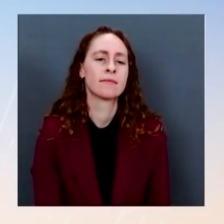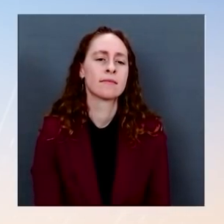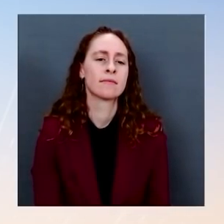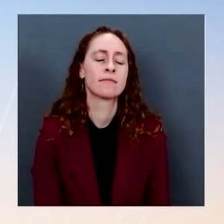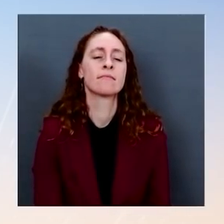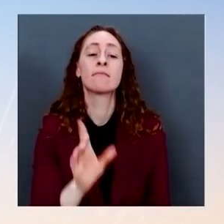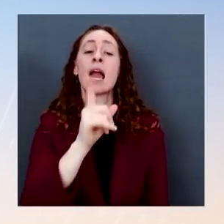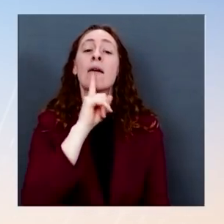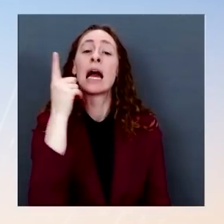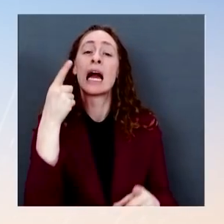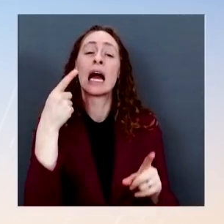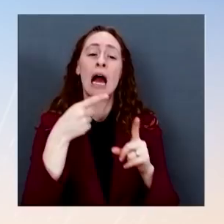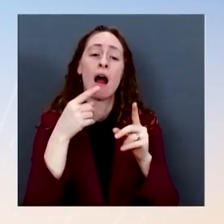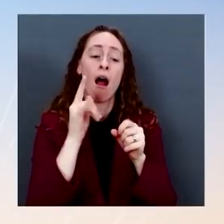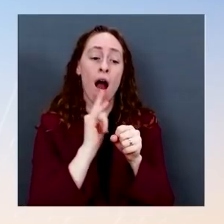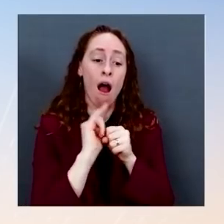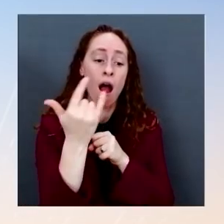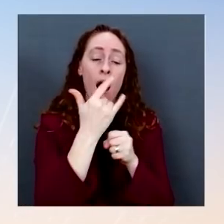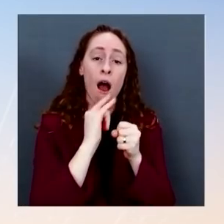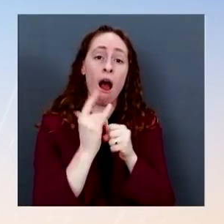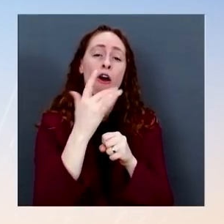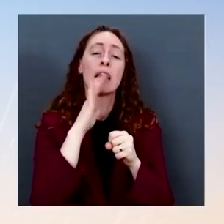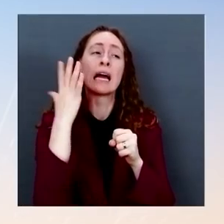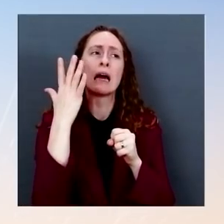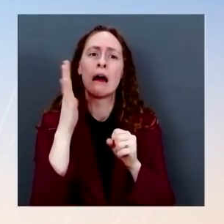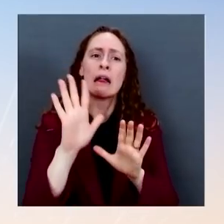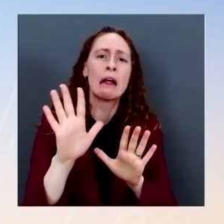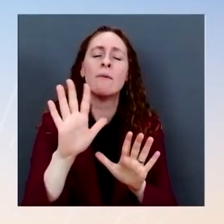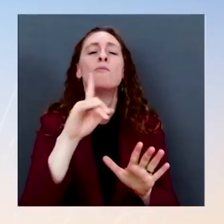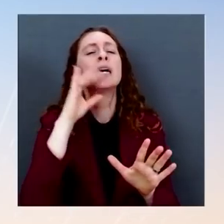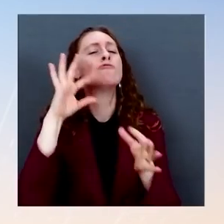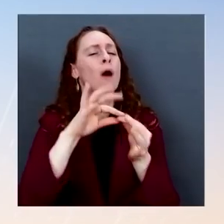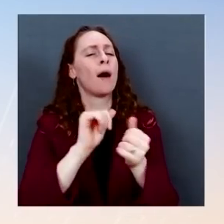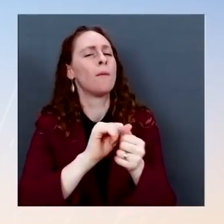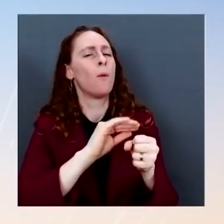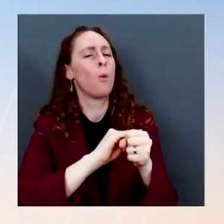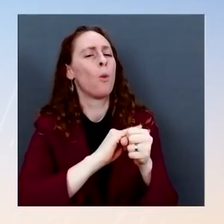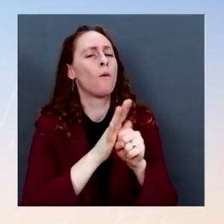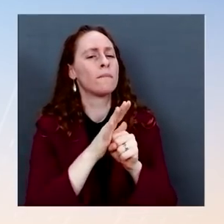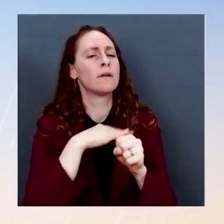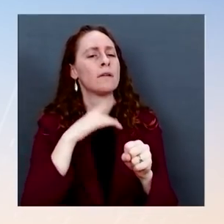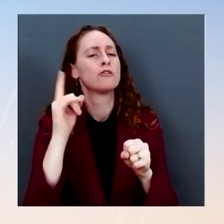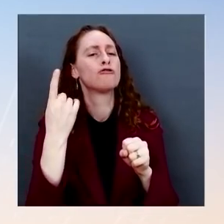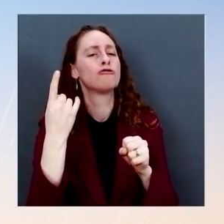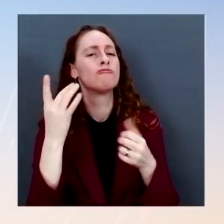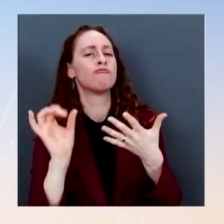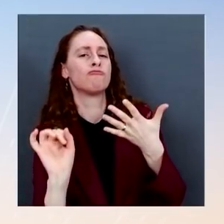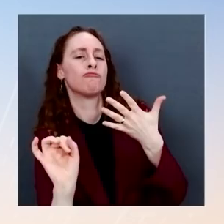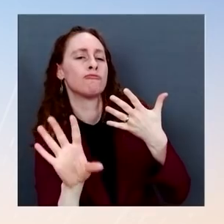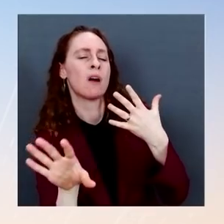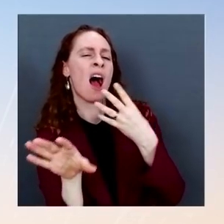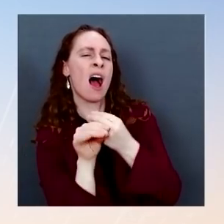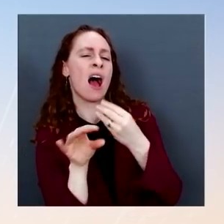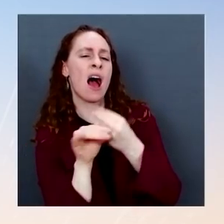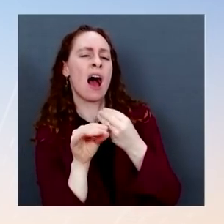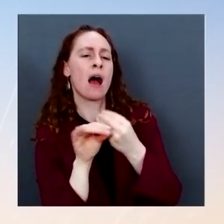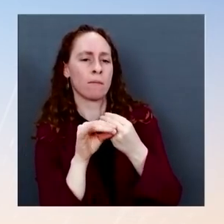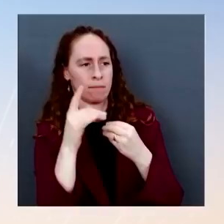just to provide additional information, but it has been at a level 4. So nothing new otherwise. Well,